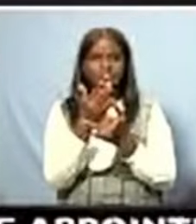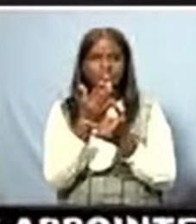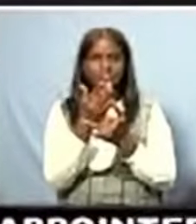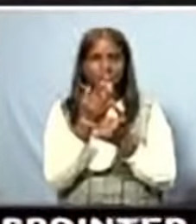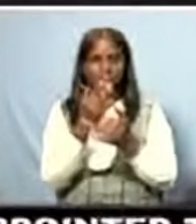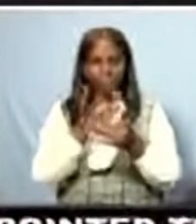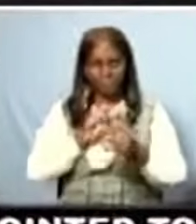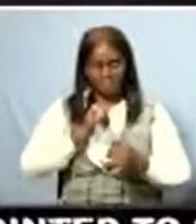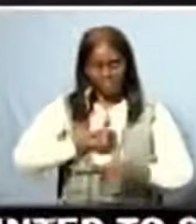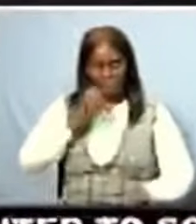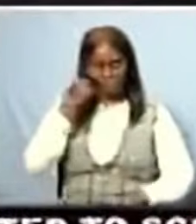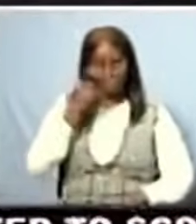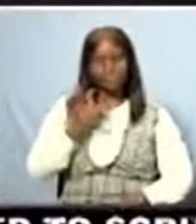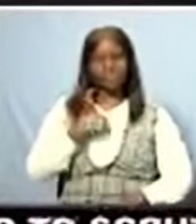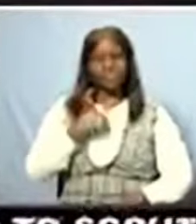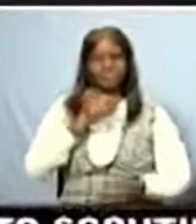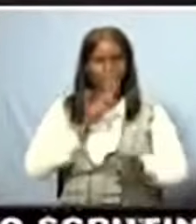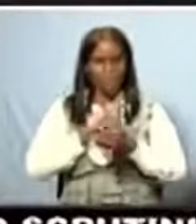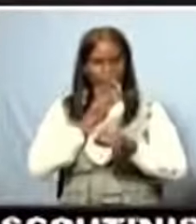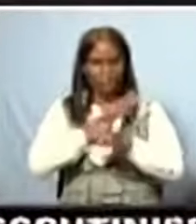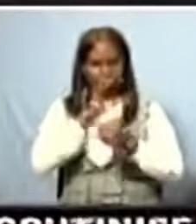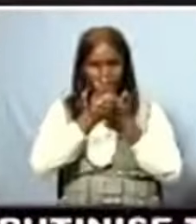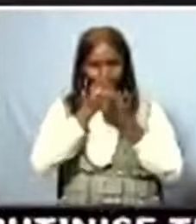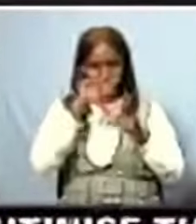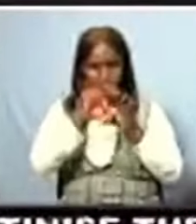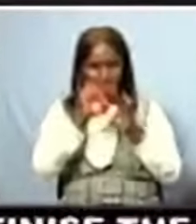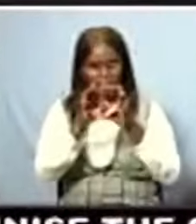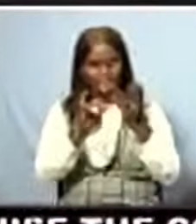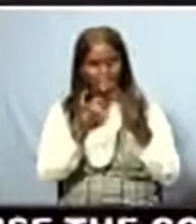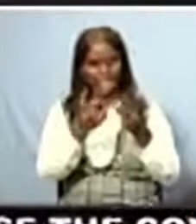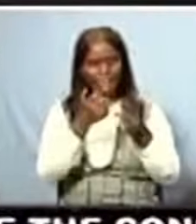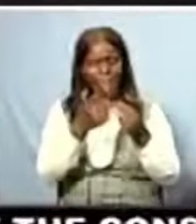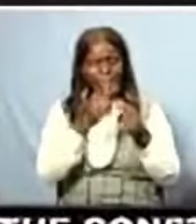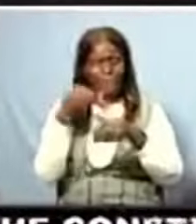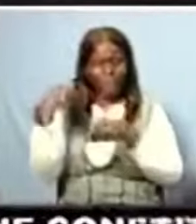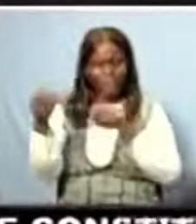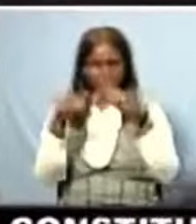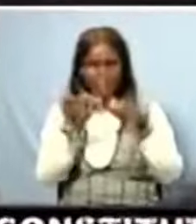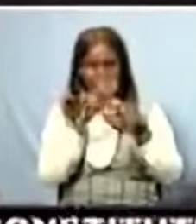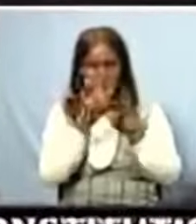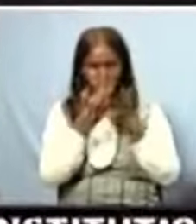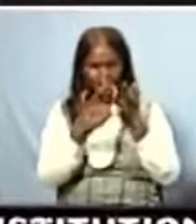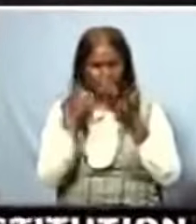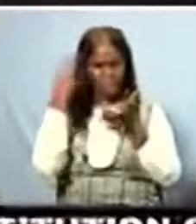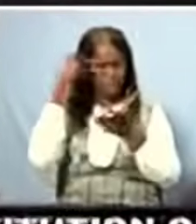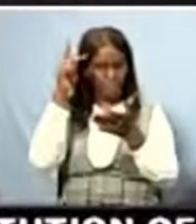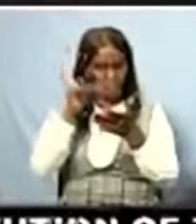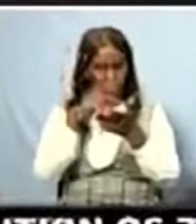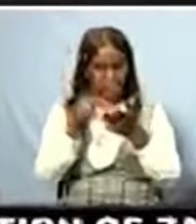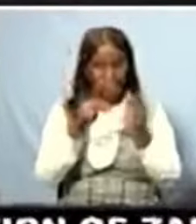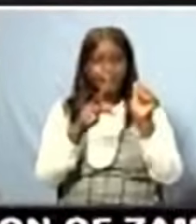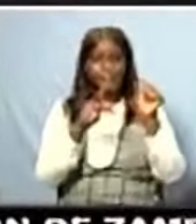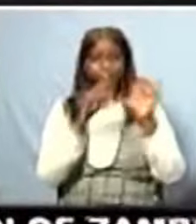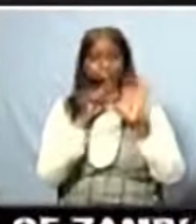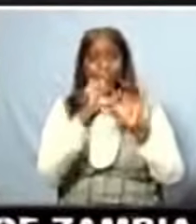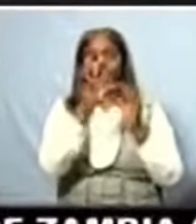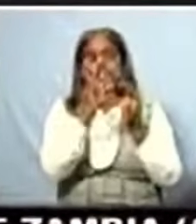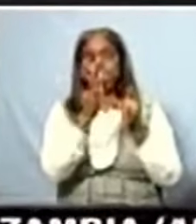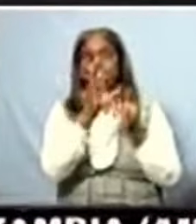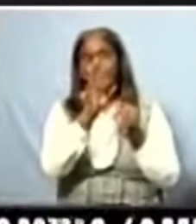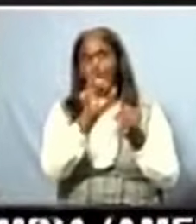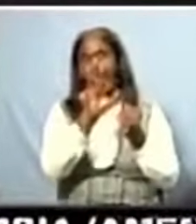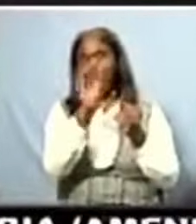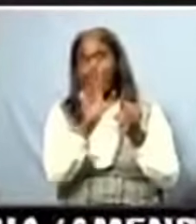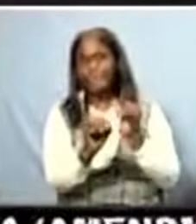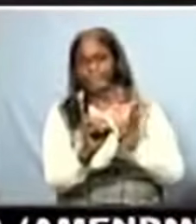Because my understanding is that after the voting count and then you distribute, saying part A, your share is maybe